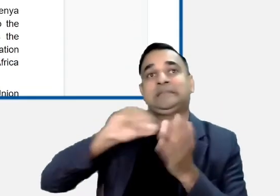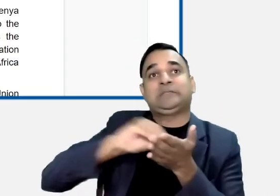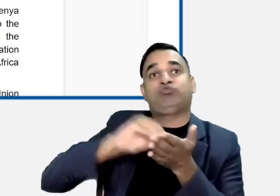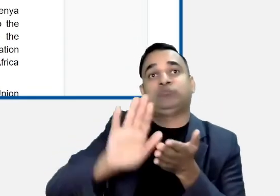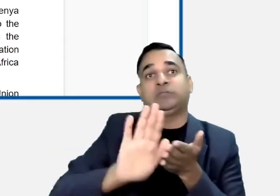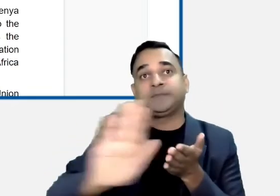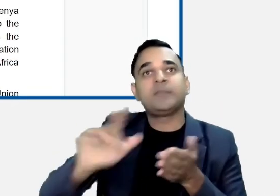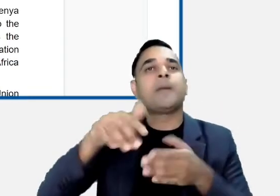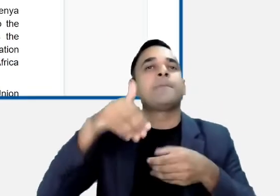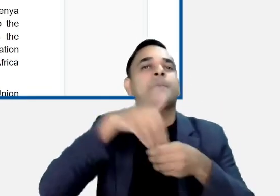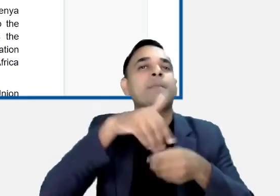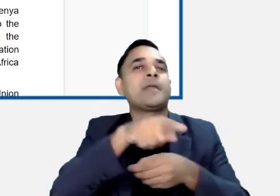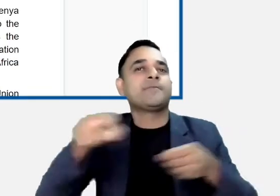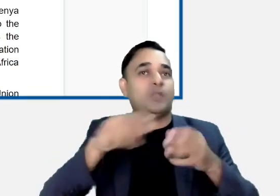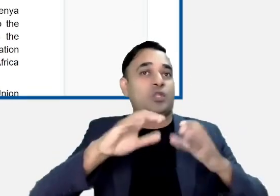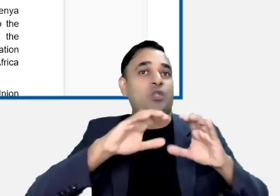it larger?